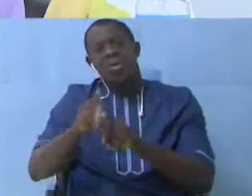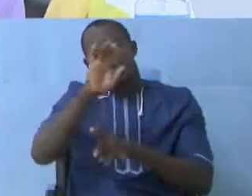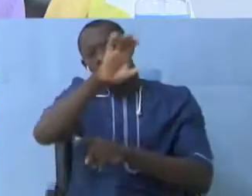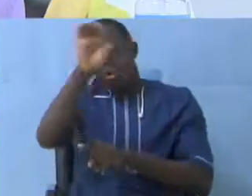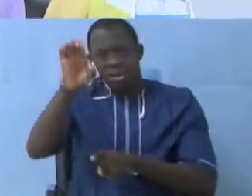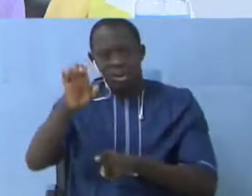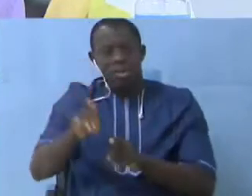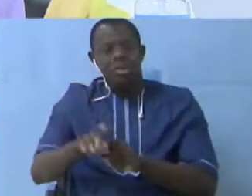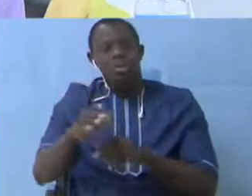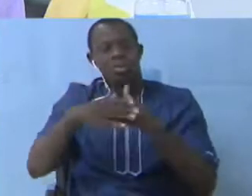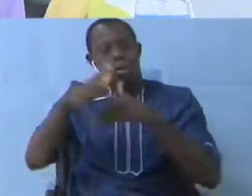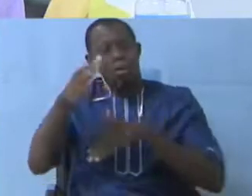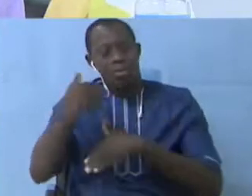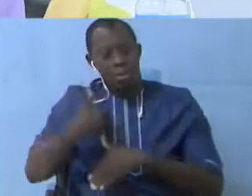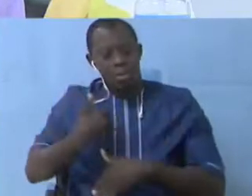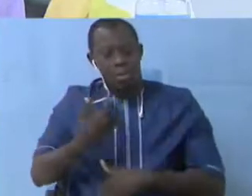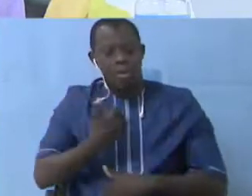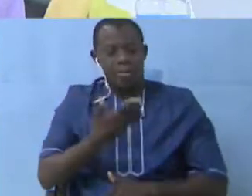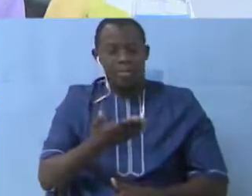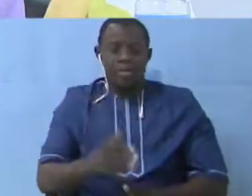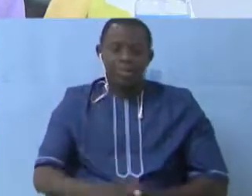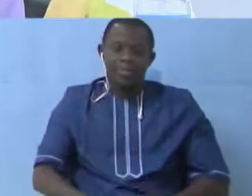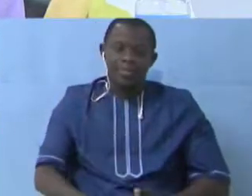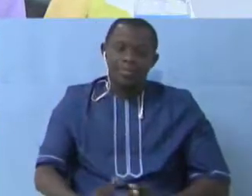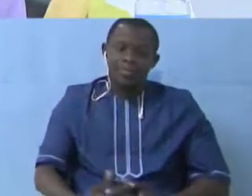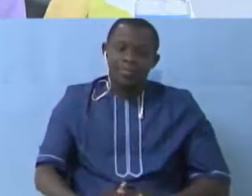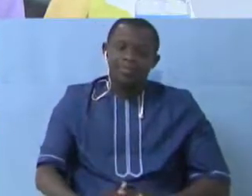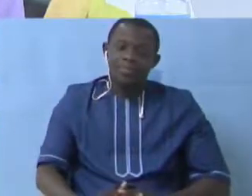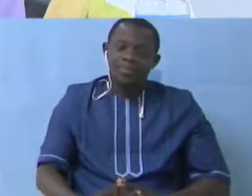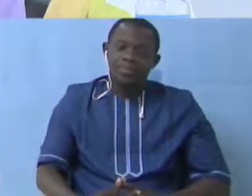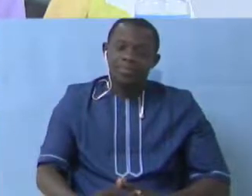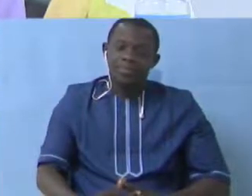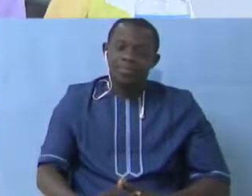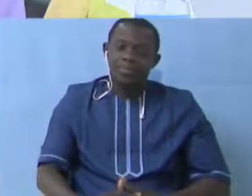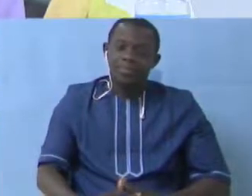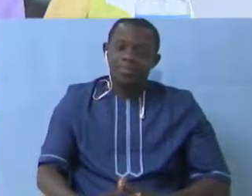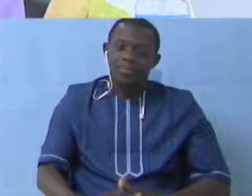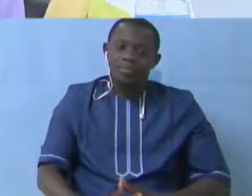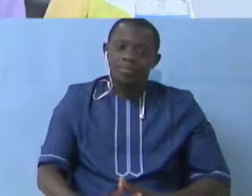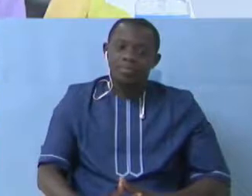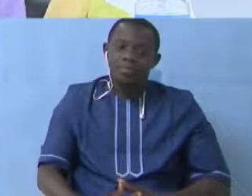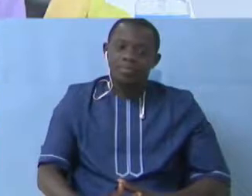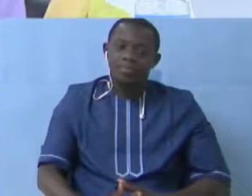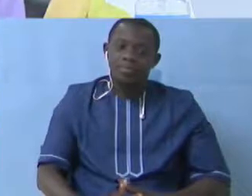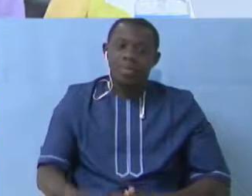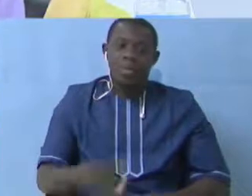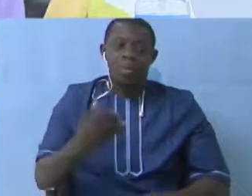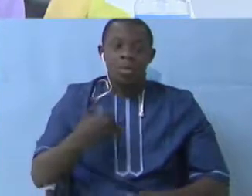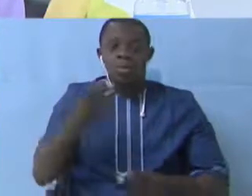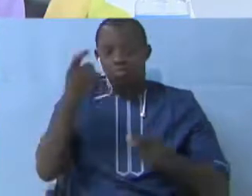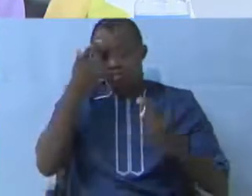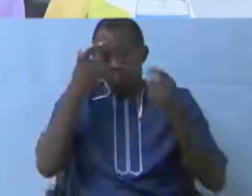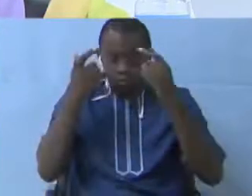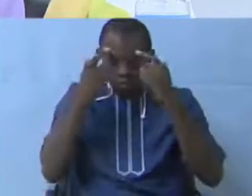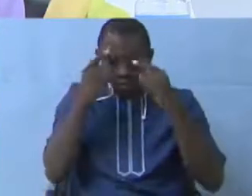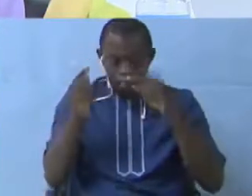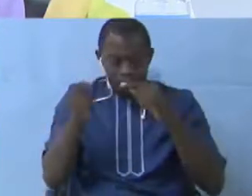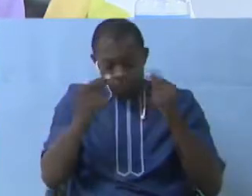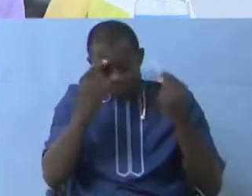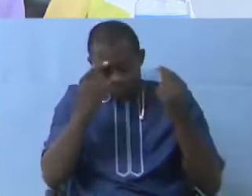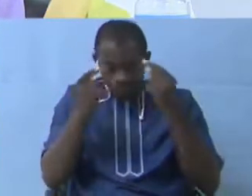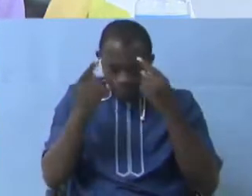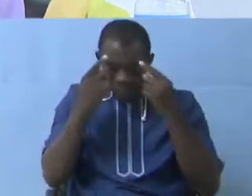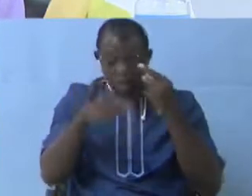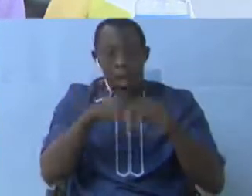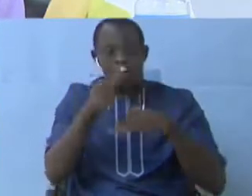nii ci yeneen réew yi. they were querying the legal basis and also